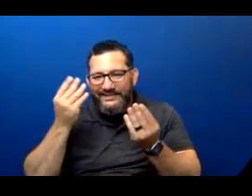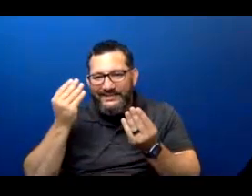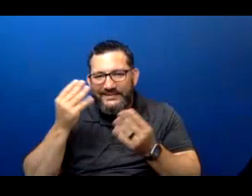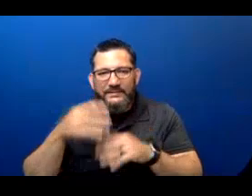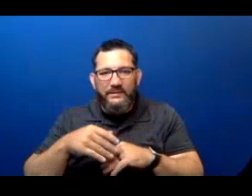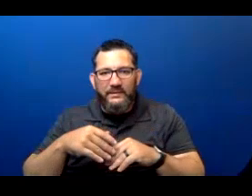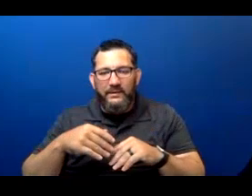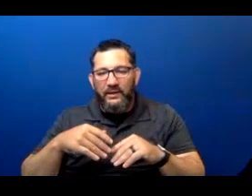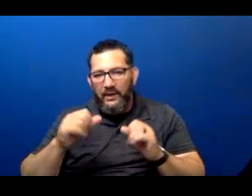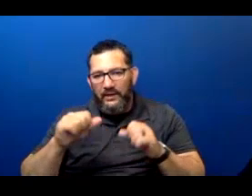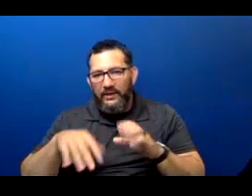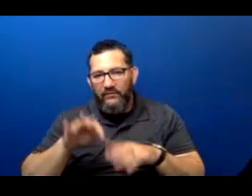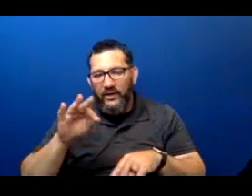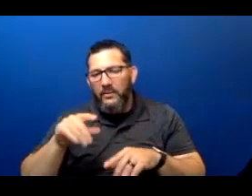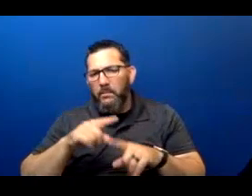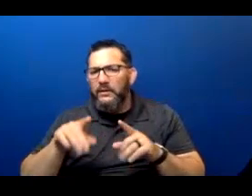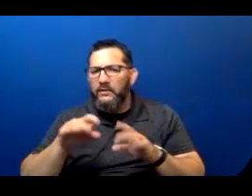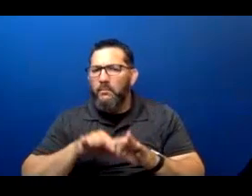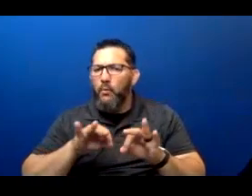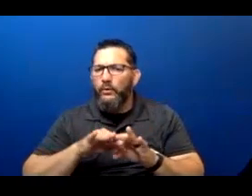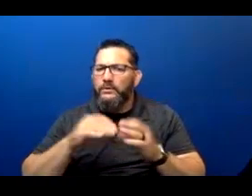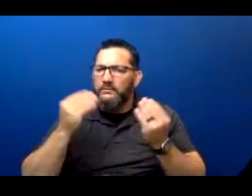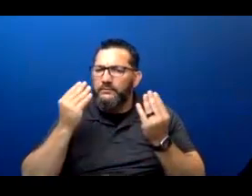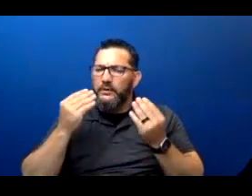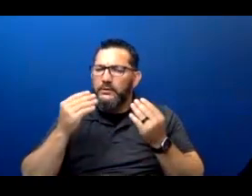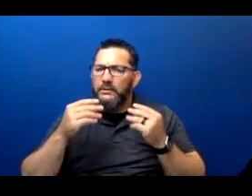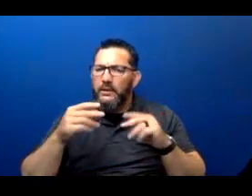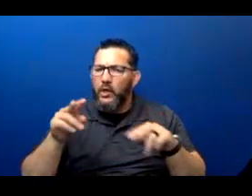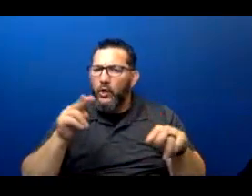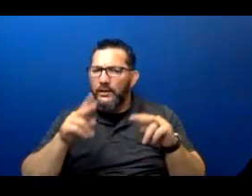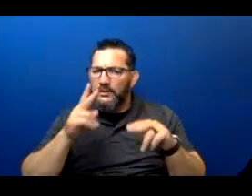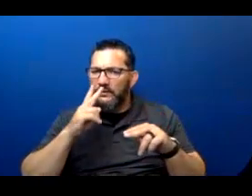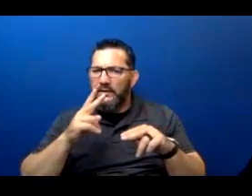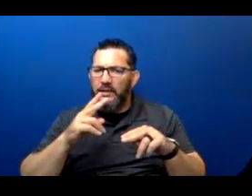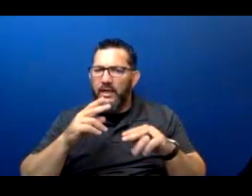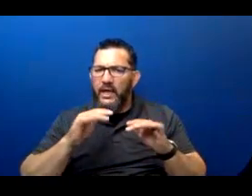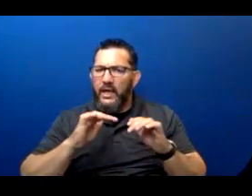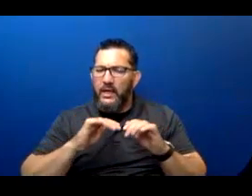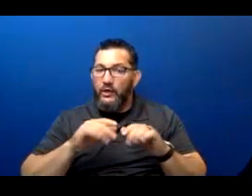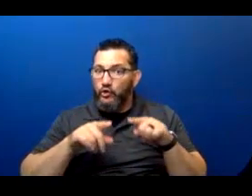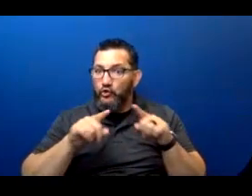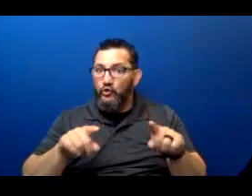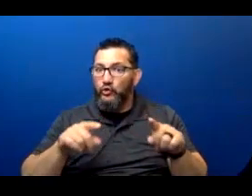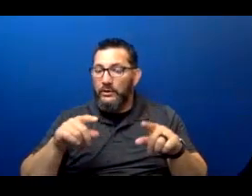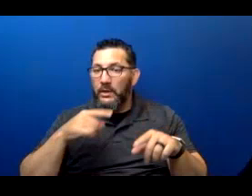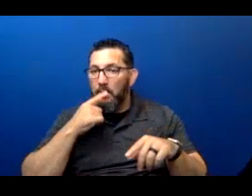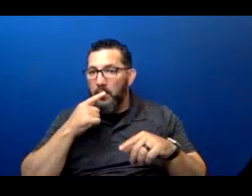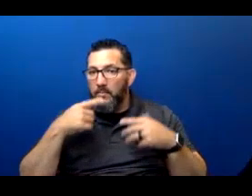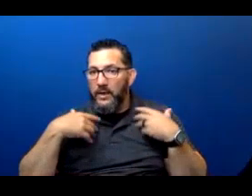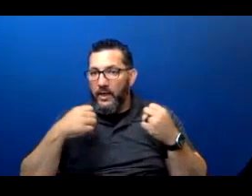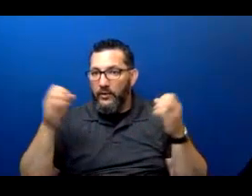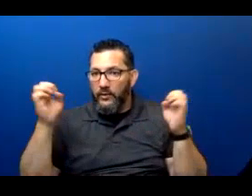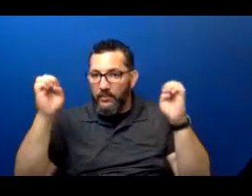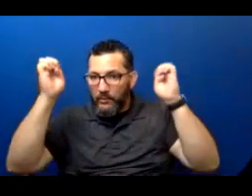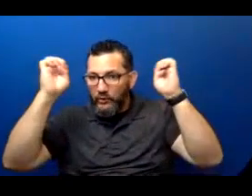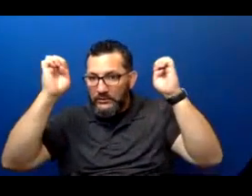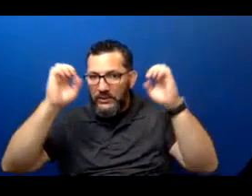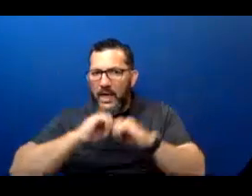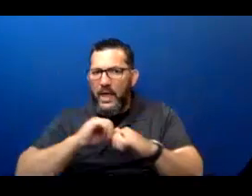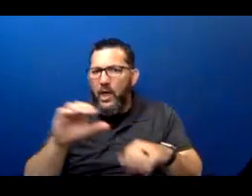And I think it provides important insight into how counties might respond during public health emergencies. So in this